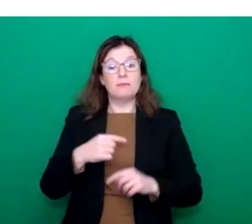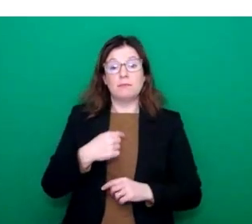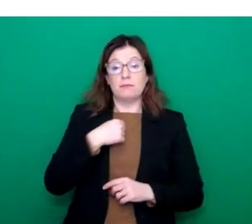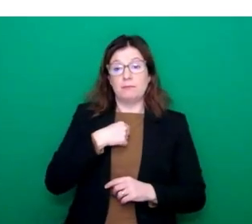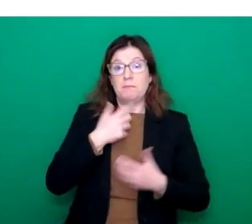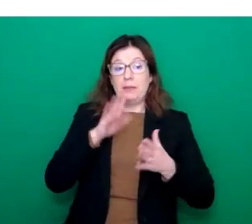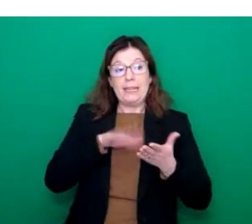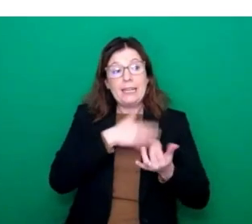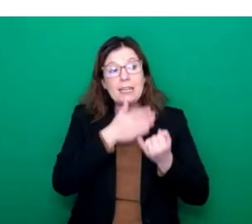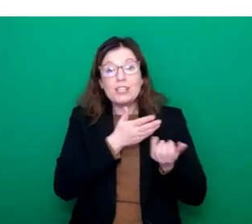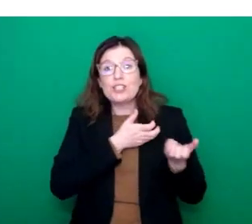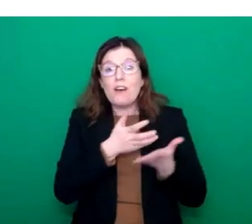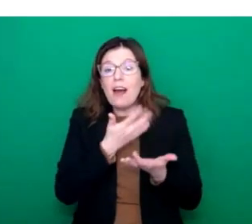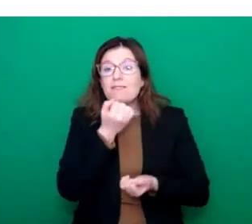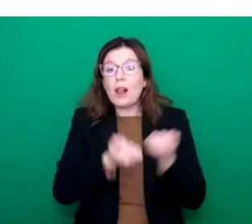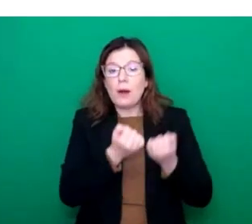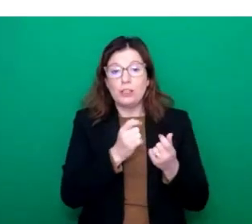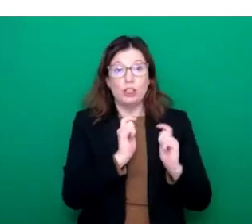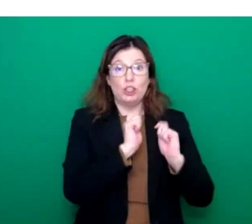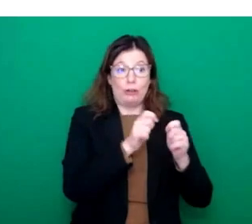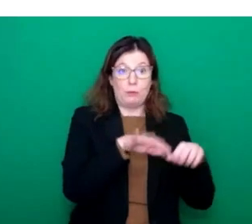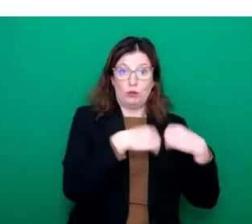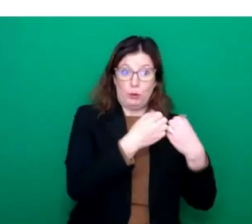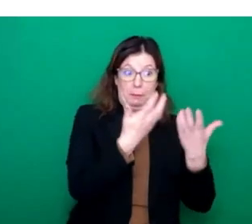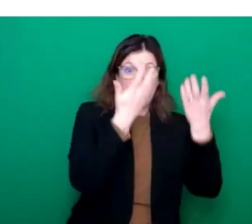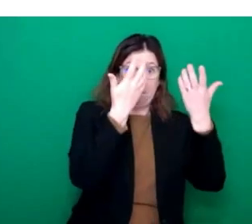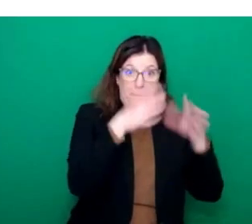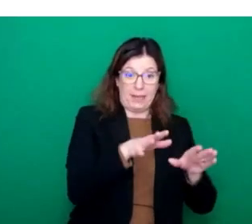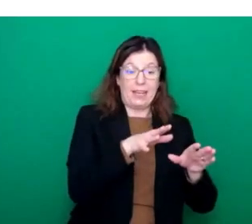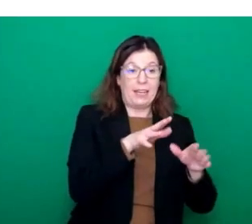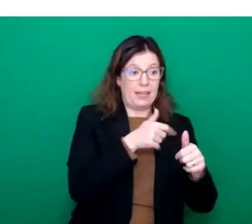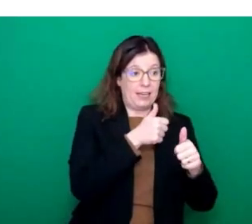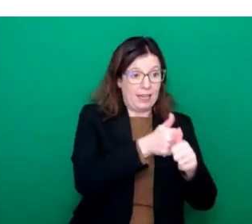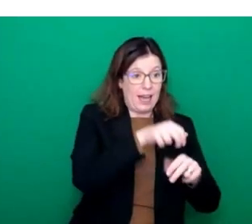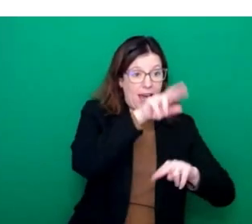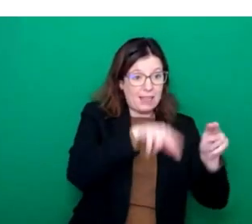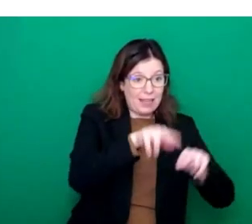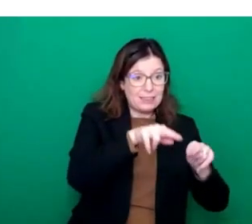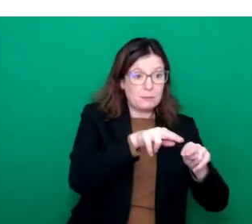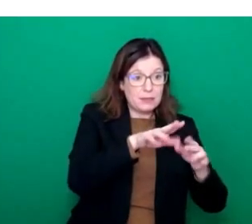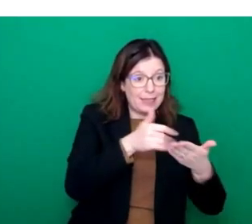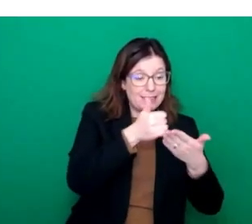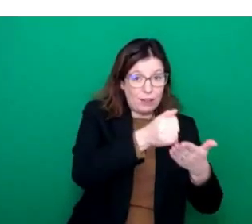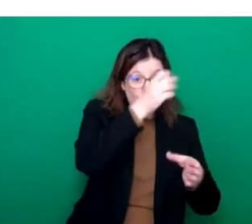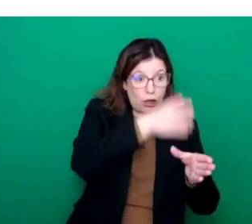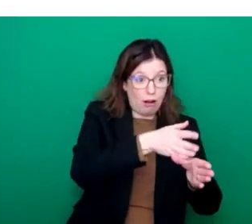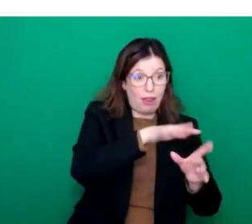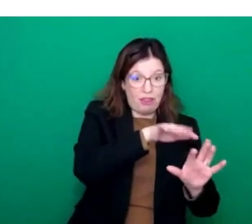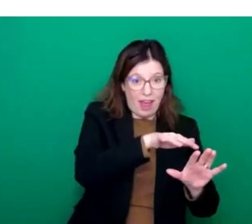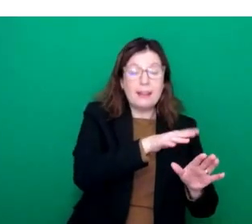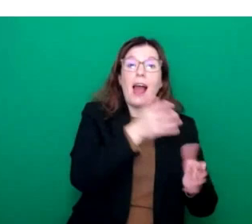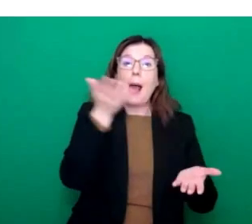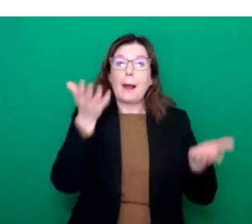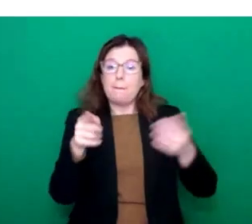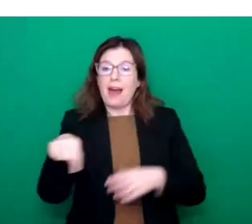we compared a treatment group who did receive assessment and intervention from the psychologist with a